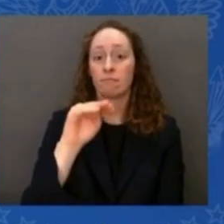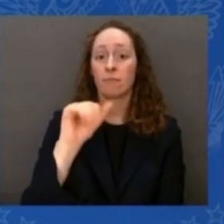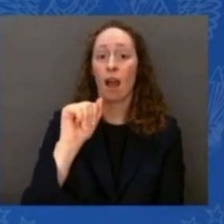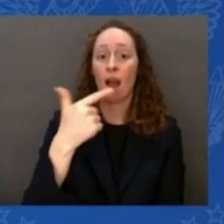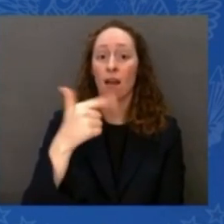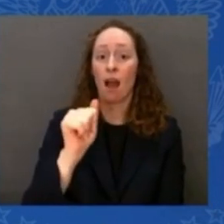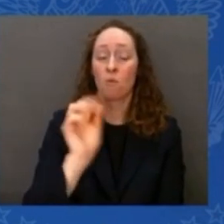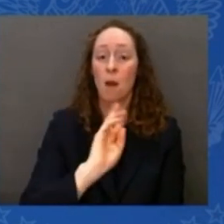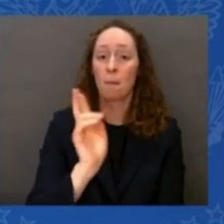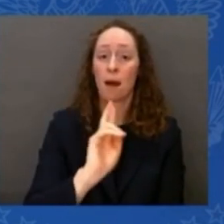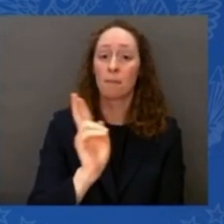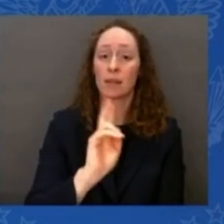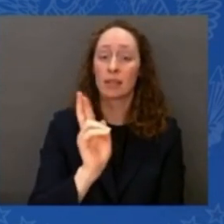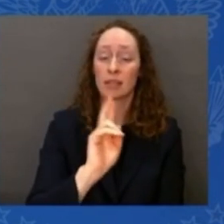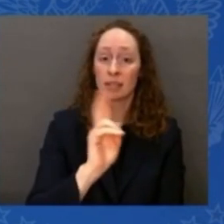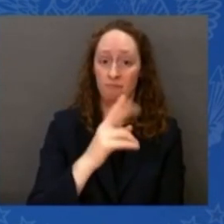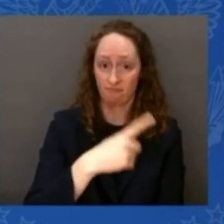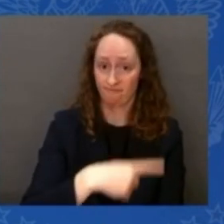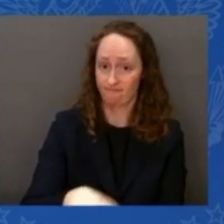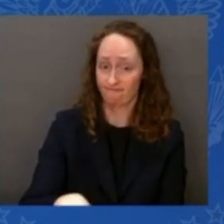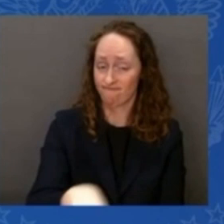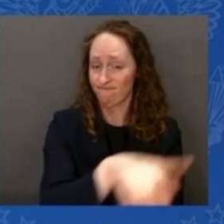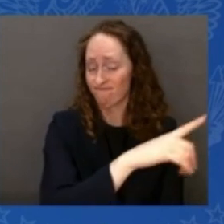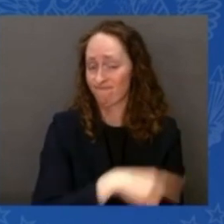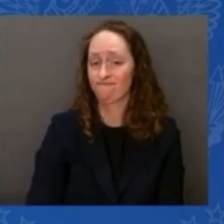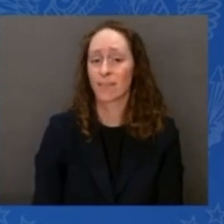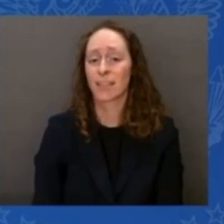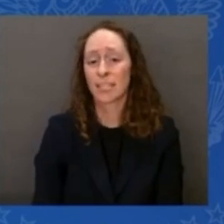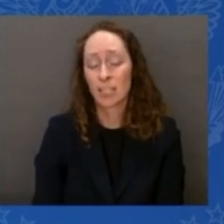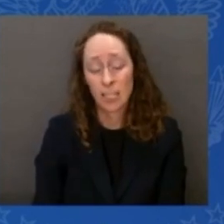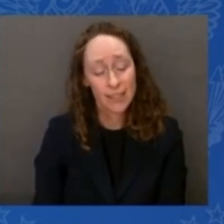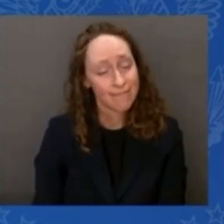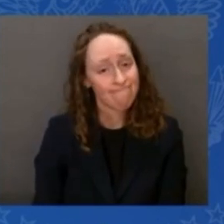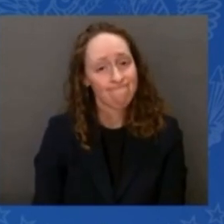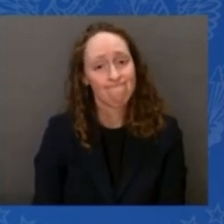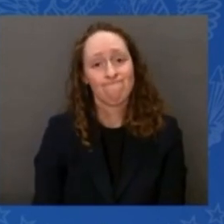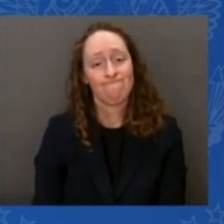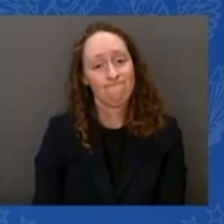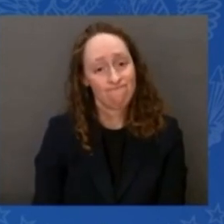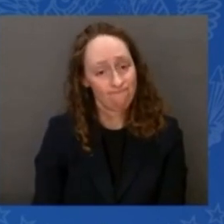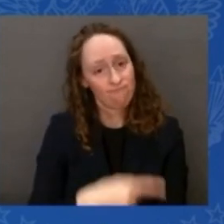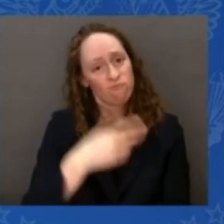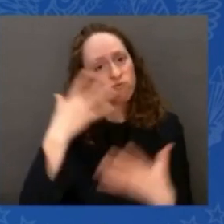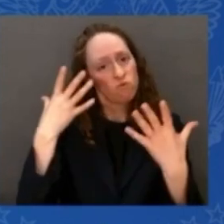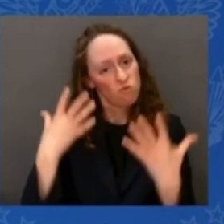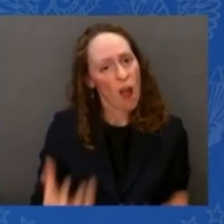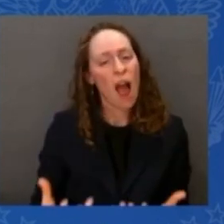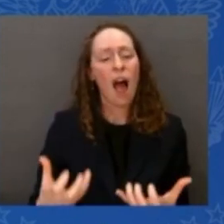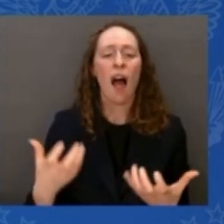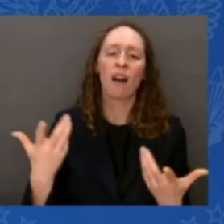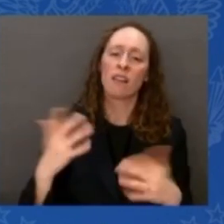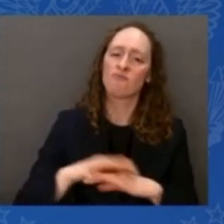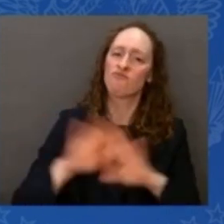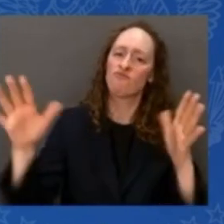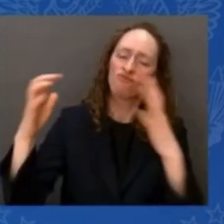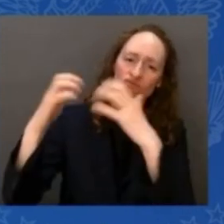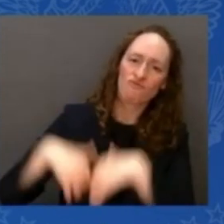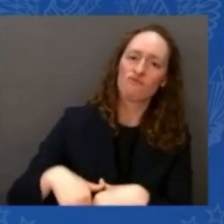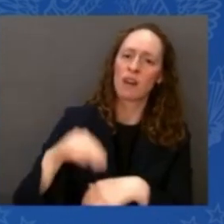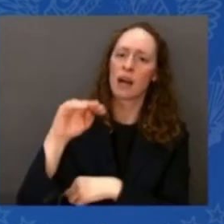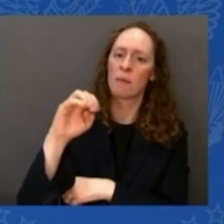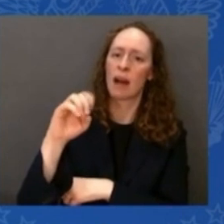do they still want to cut Medicaid? Well, the former Trump budget director, who's now advising them, that is, the Republicans in the